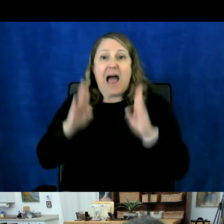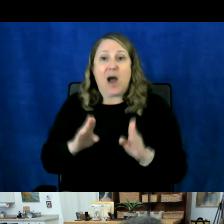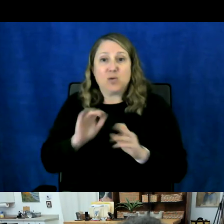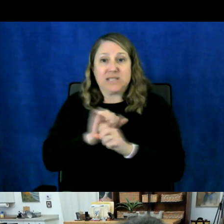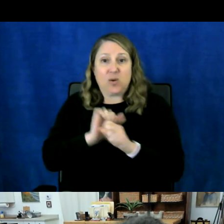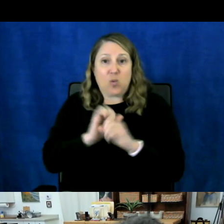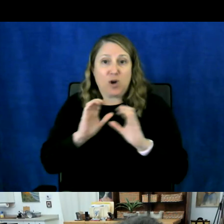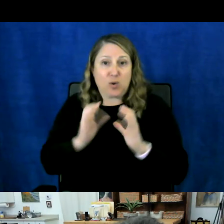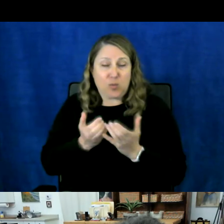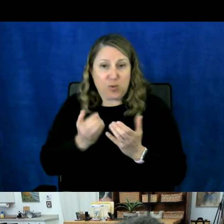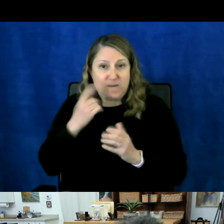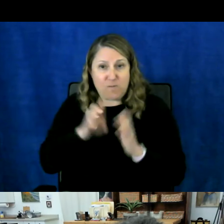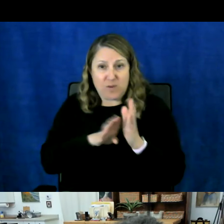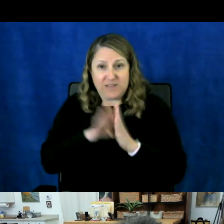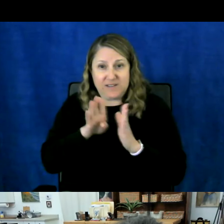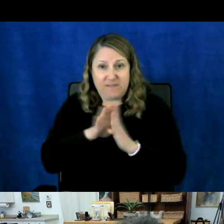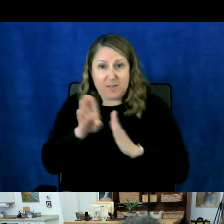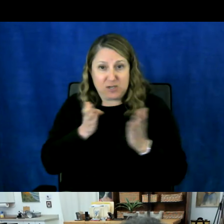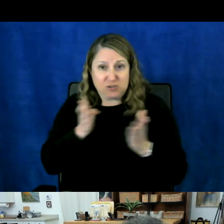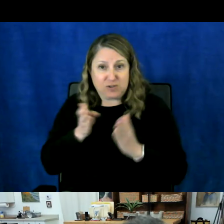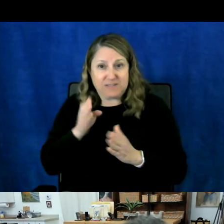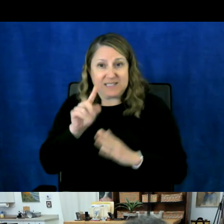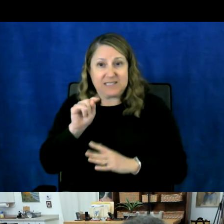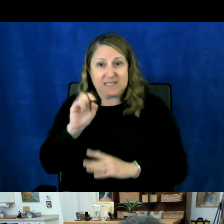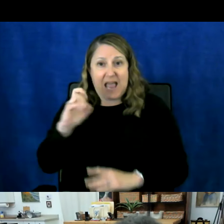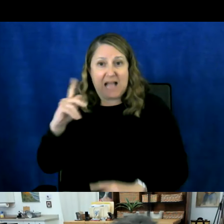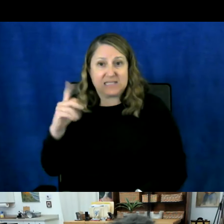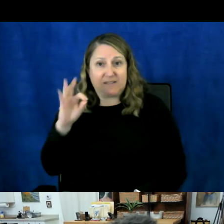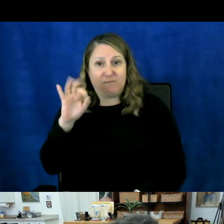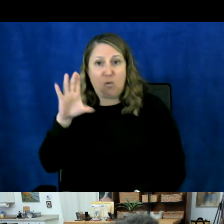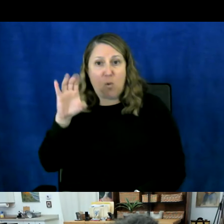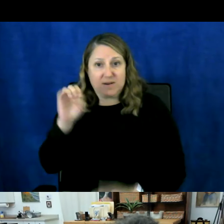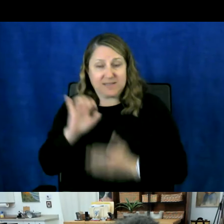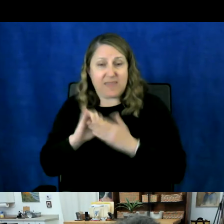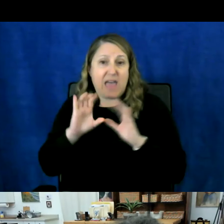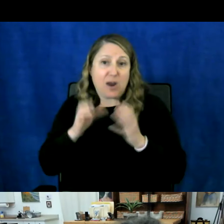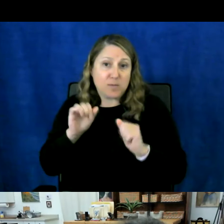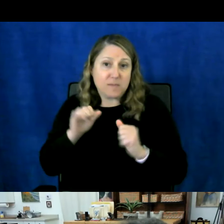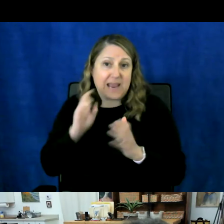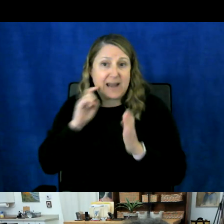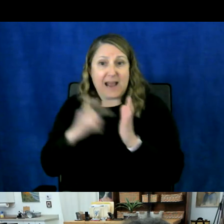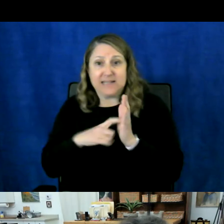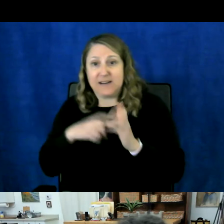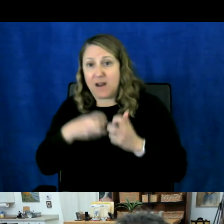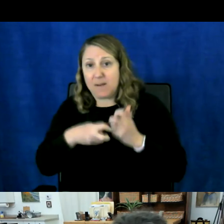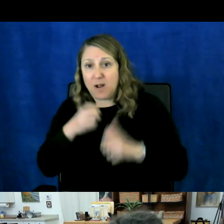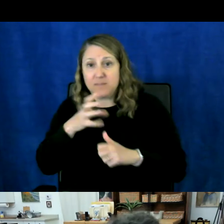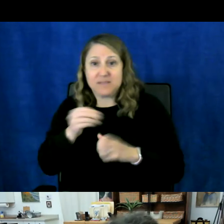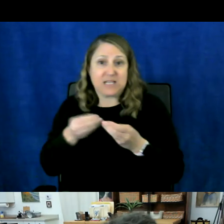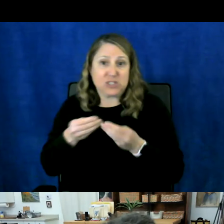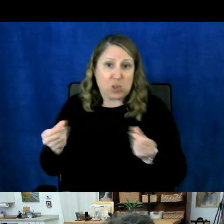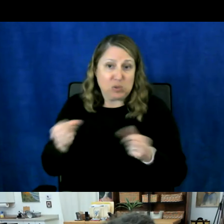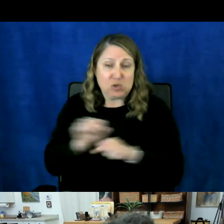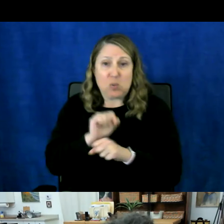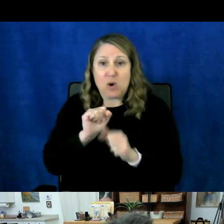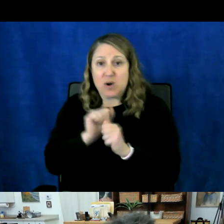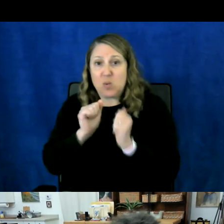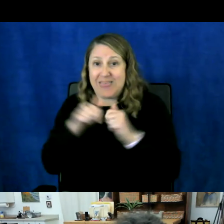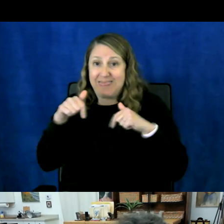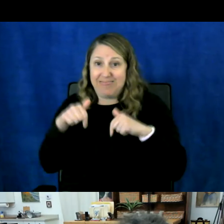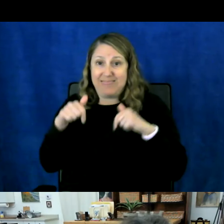Force so that that work group can do things like identify problems and solutions, work with this